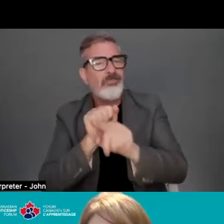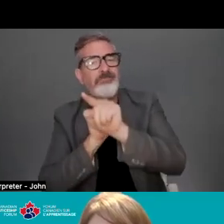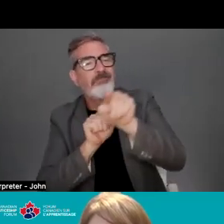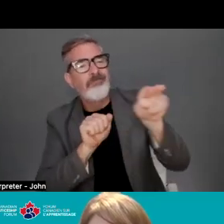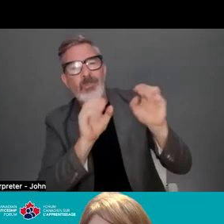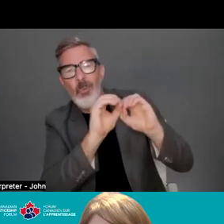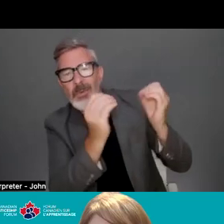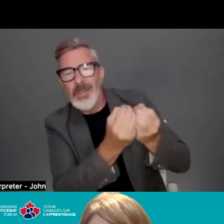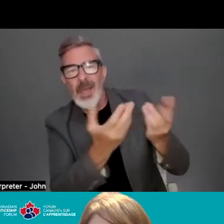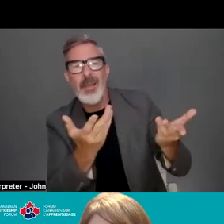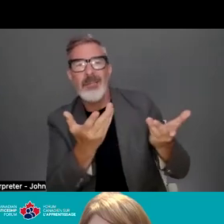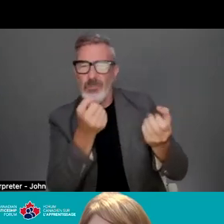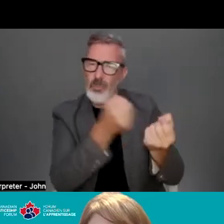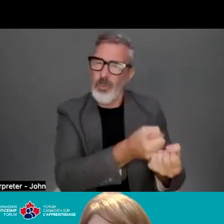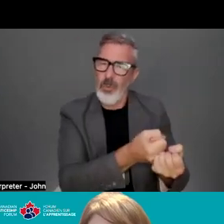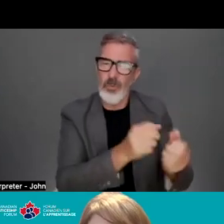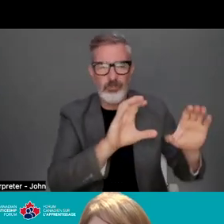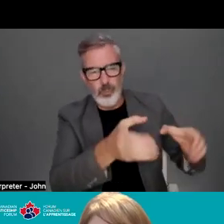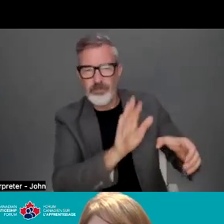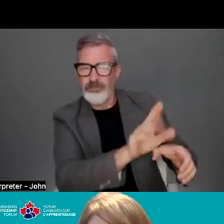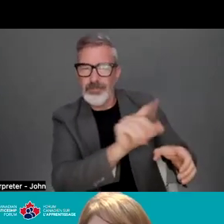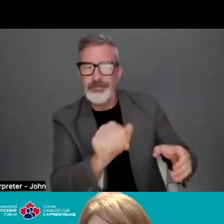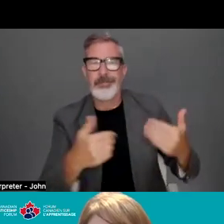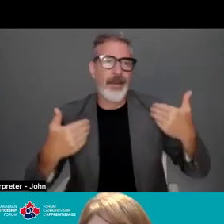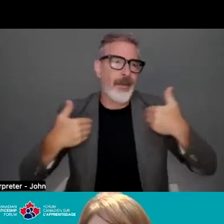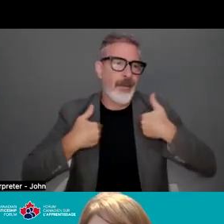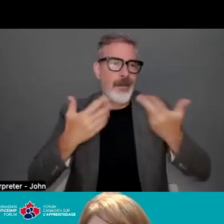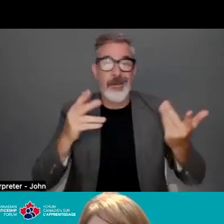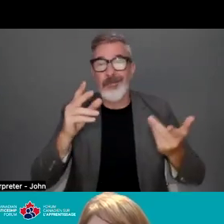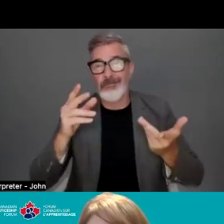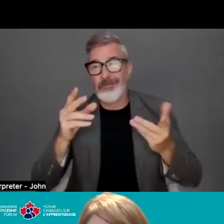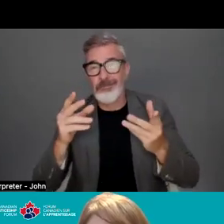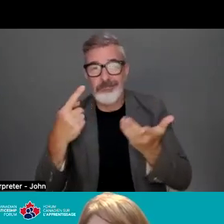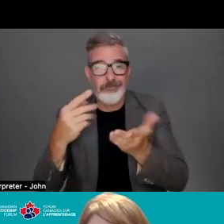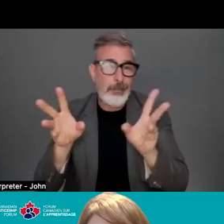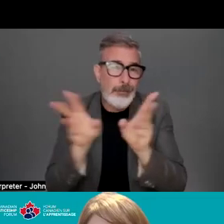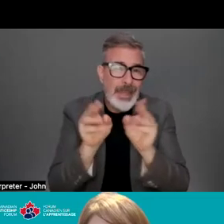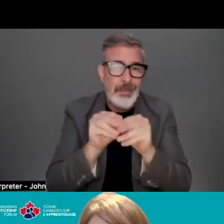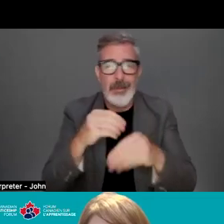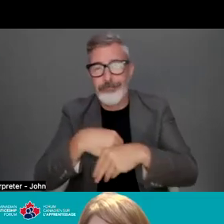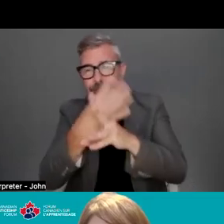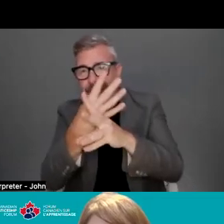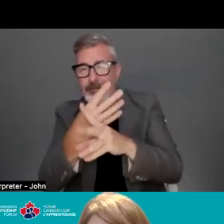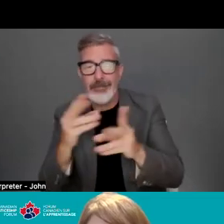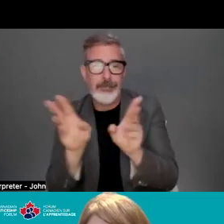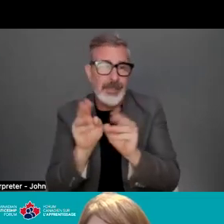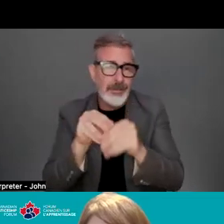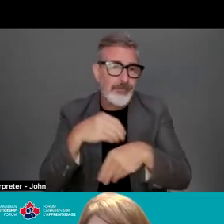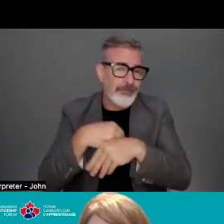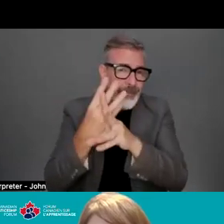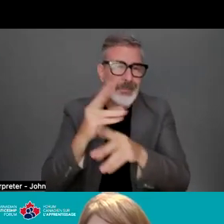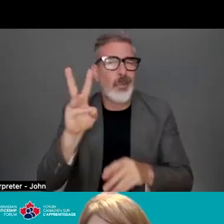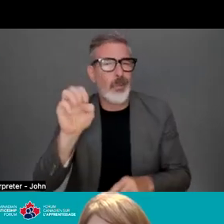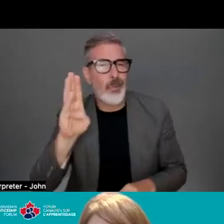doing webinars. The outreach committee is working on the Skilled Trades Hub,